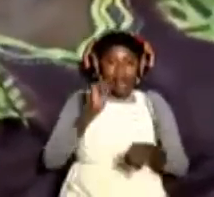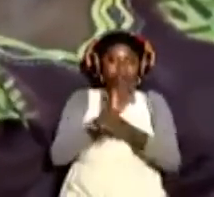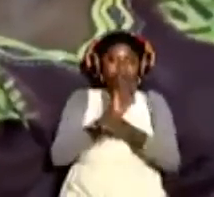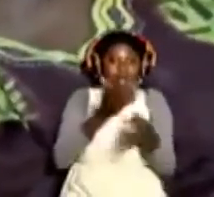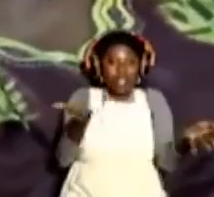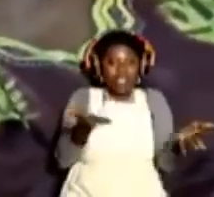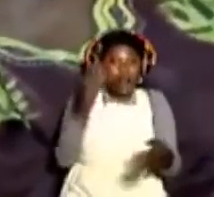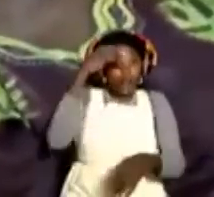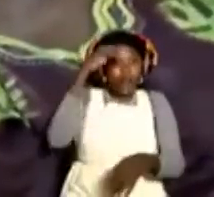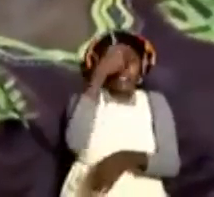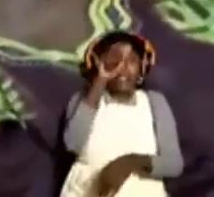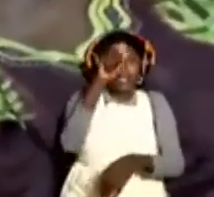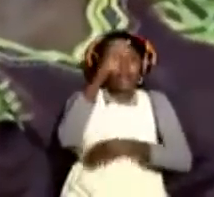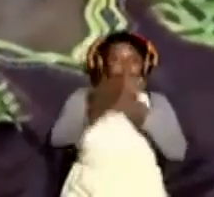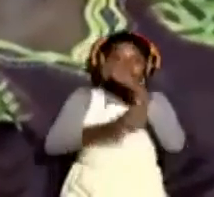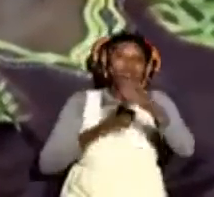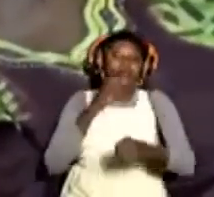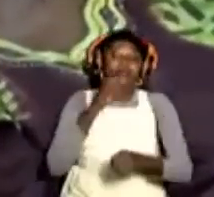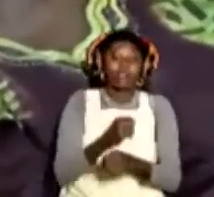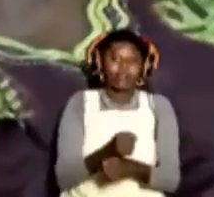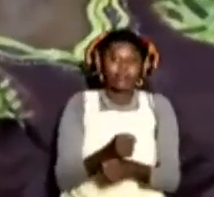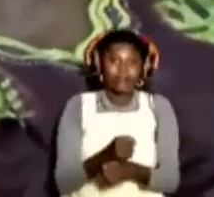years.